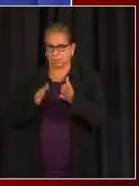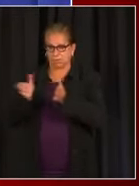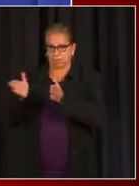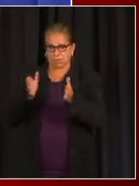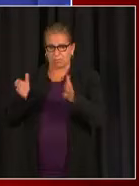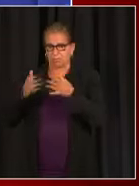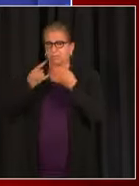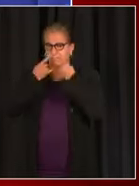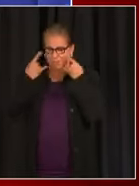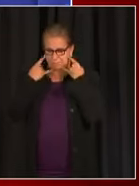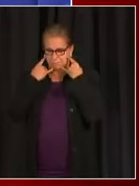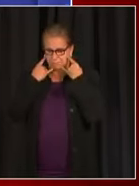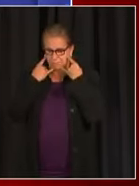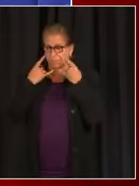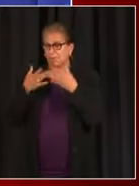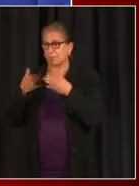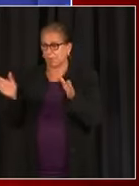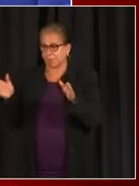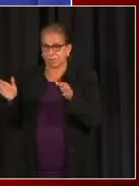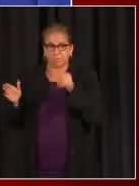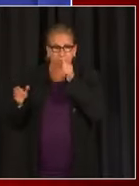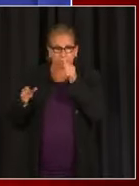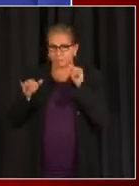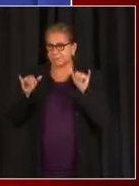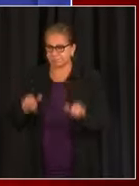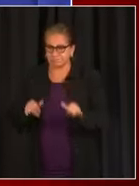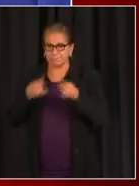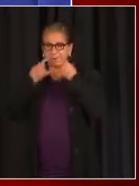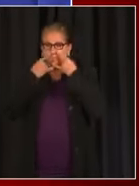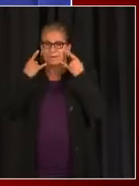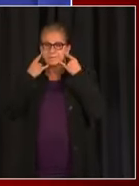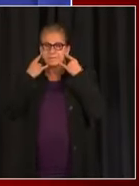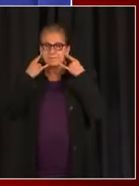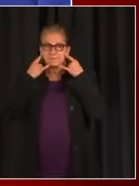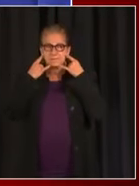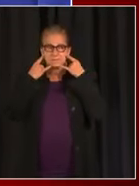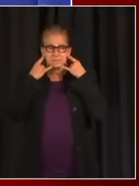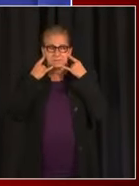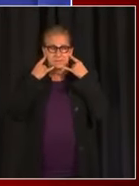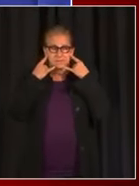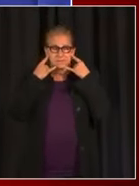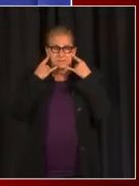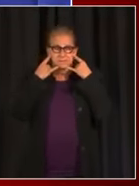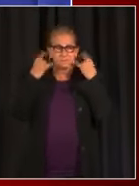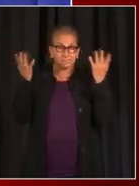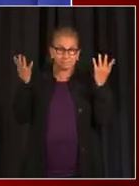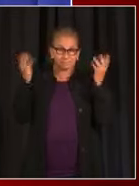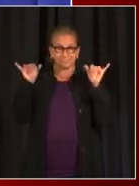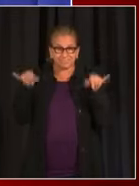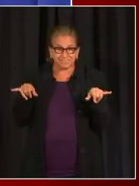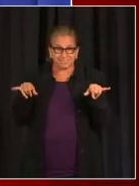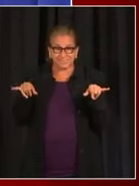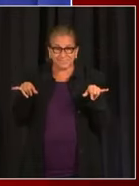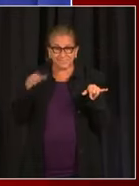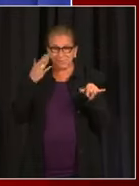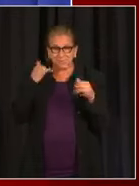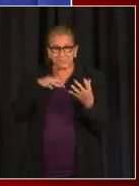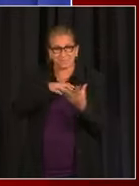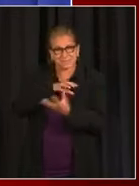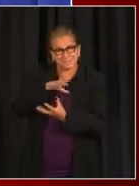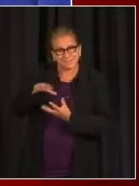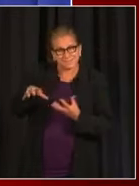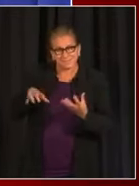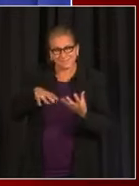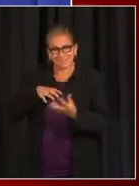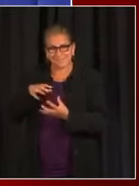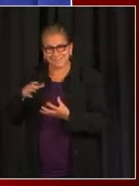it's a public setting or a private setting. We also encourage people to be mindful of who they are around all the time. If